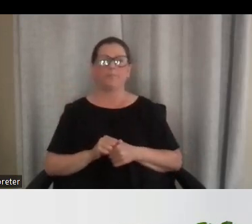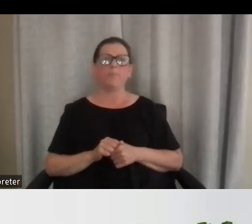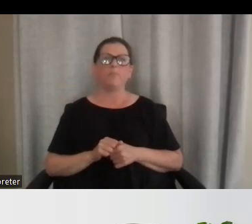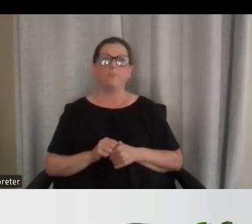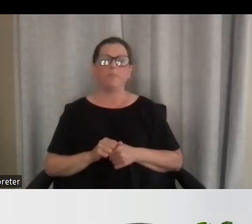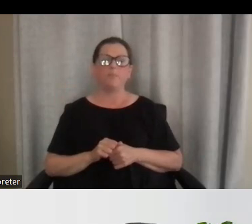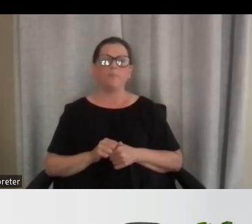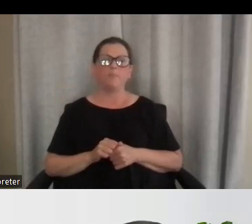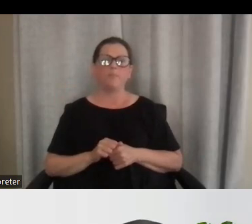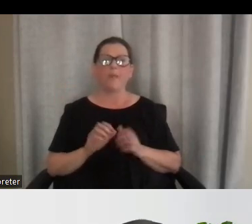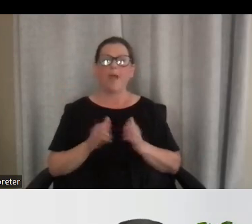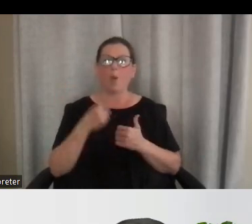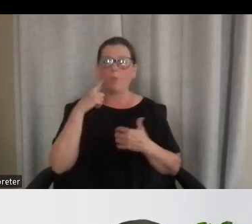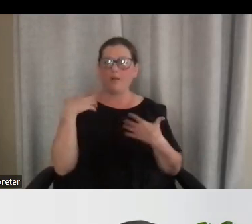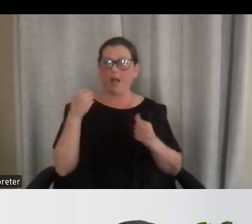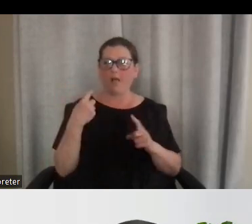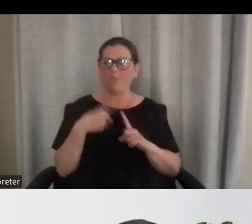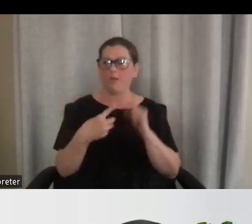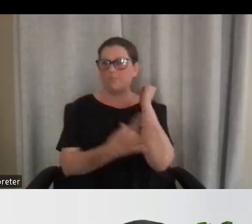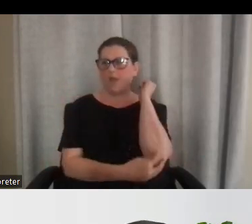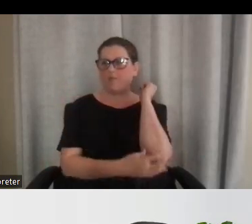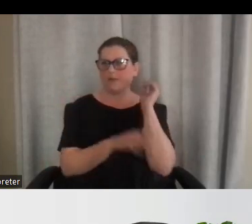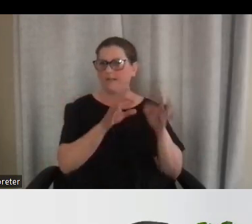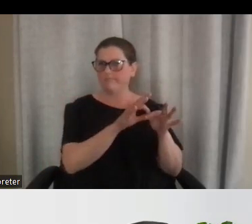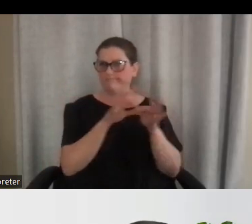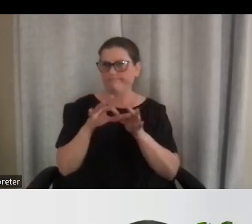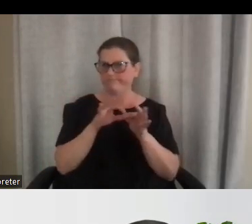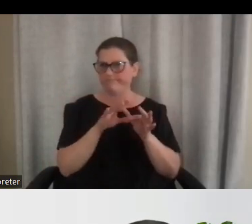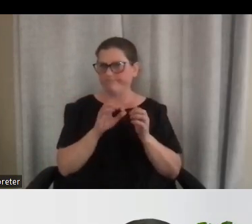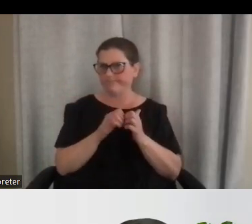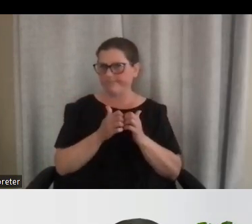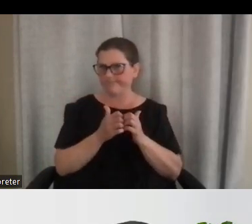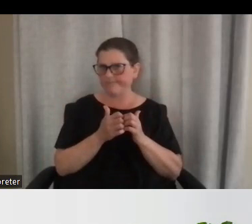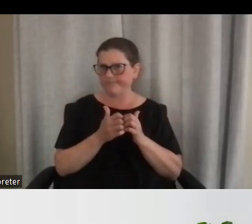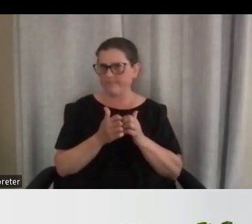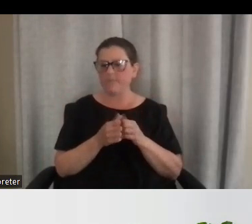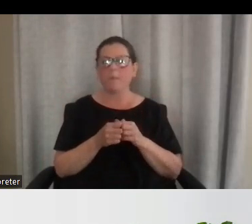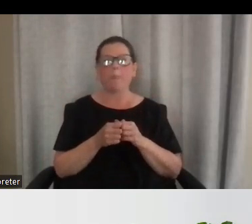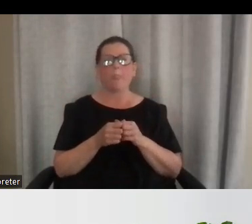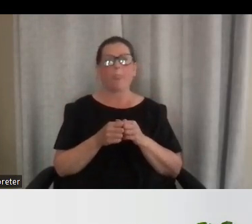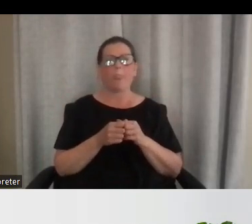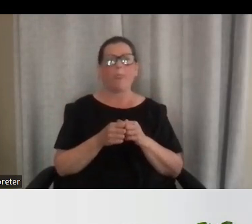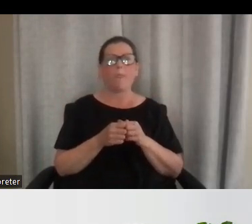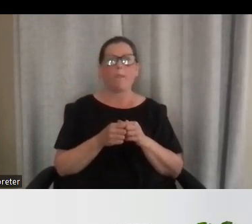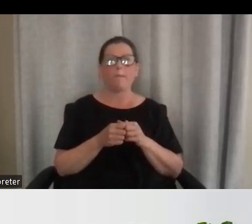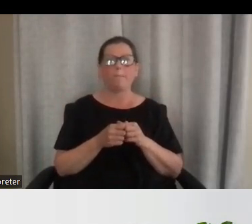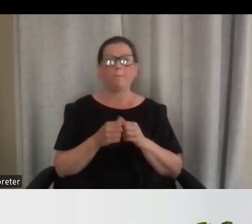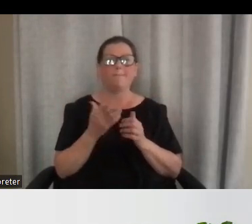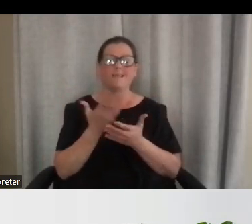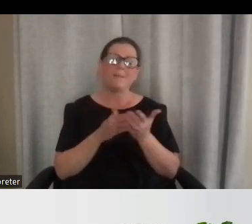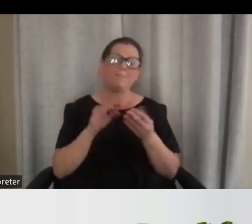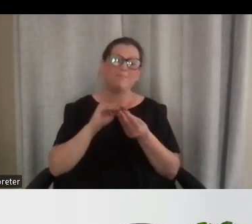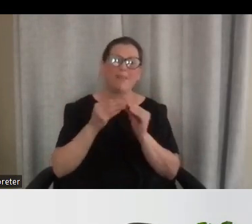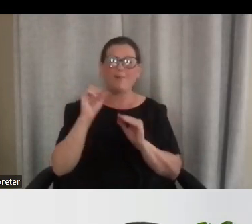So how are mental health and poverty associated? So to give you some numbers,